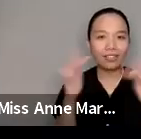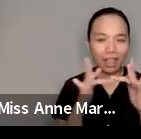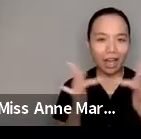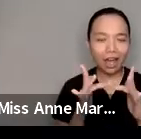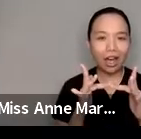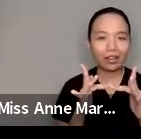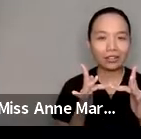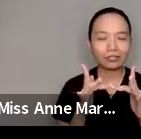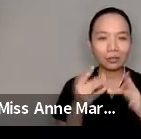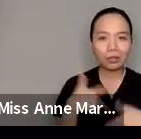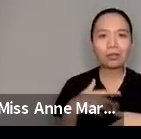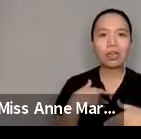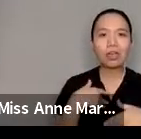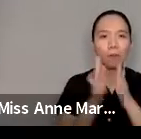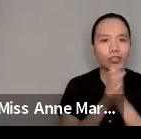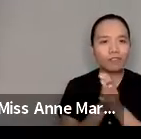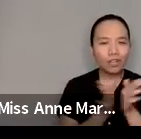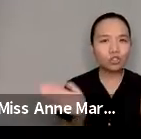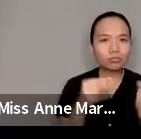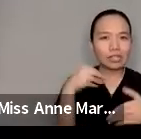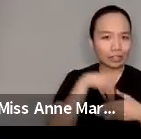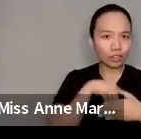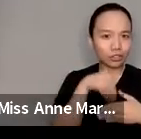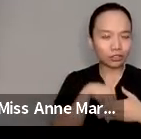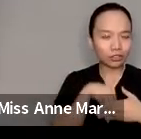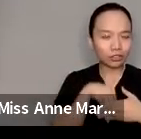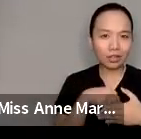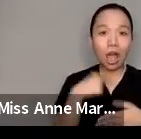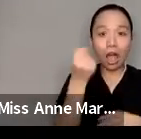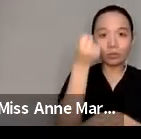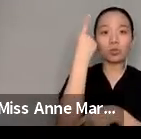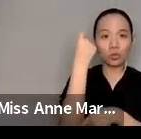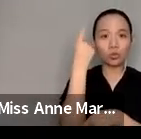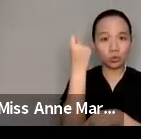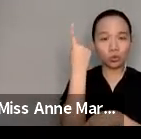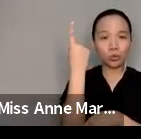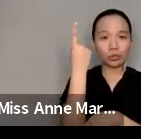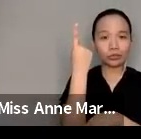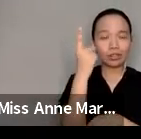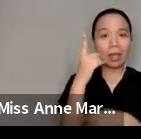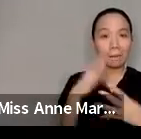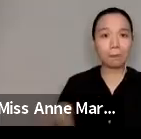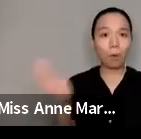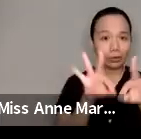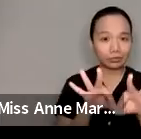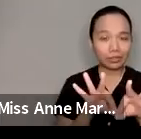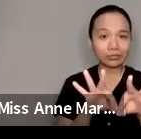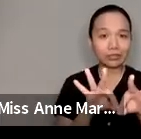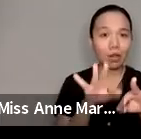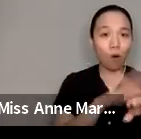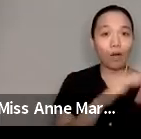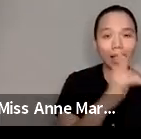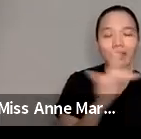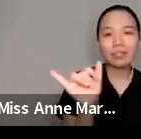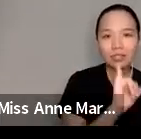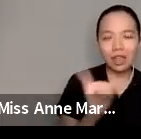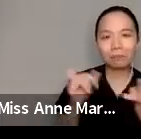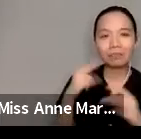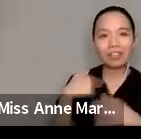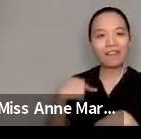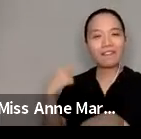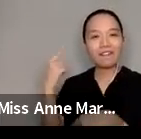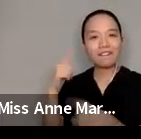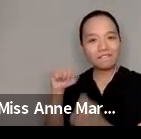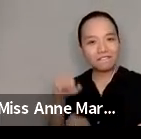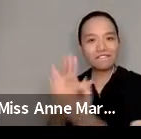returned. They finally understood that taking online learning is just as important as taking face-to-face learning as they got